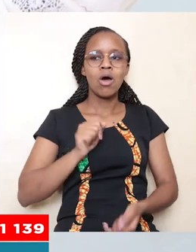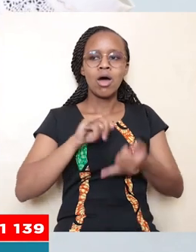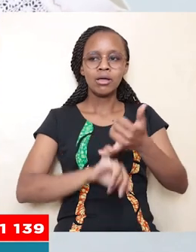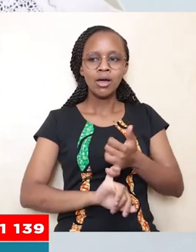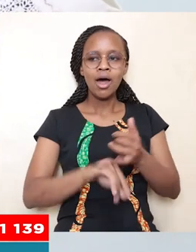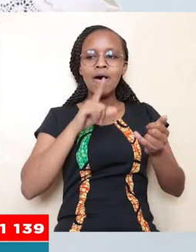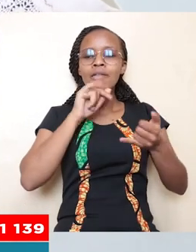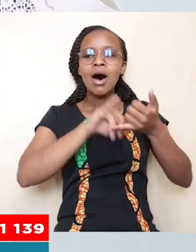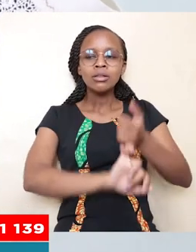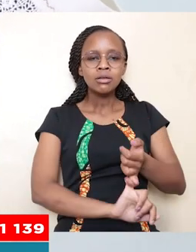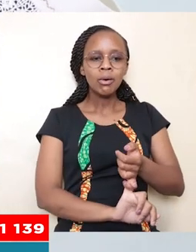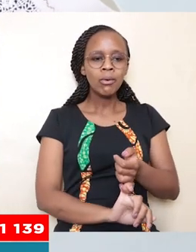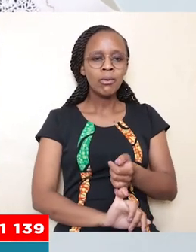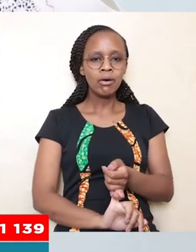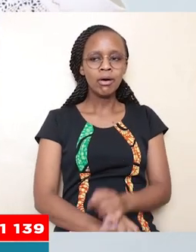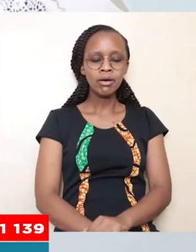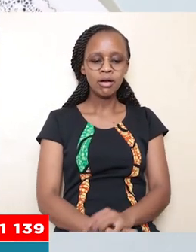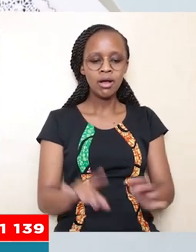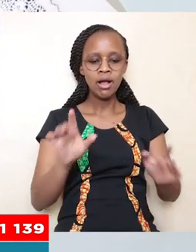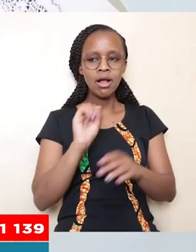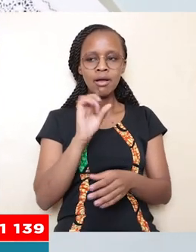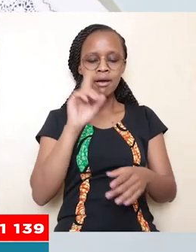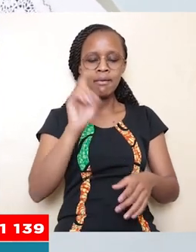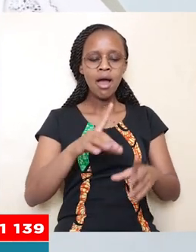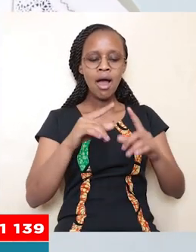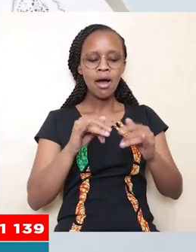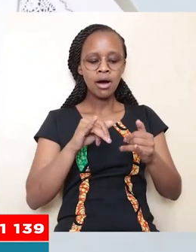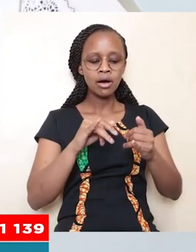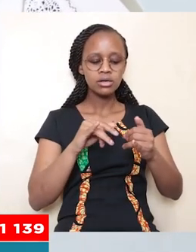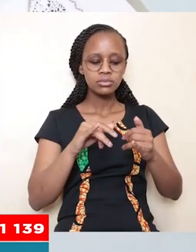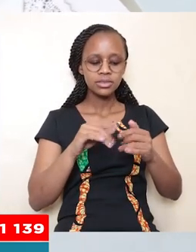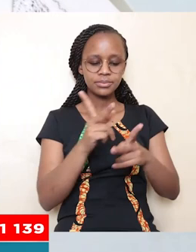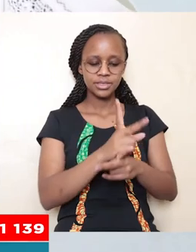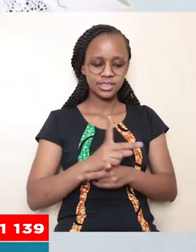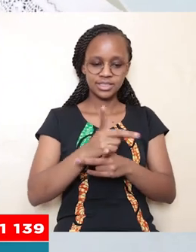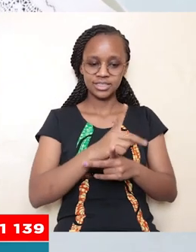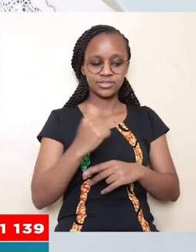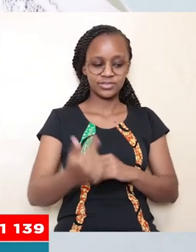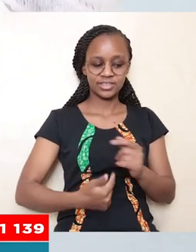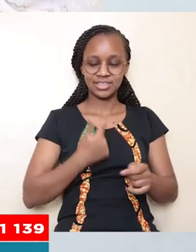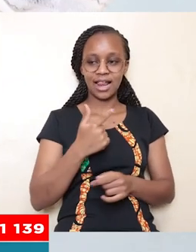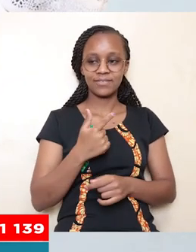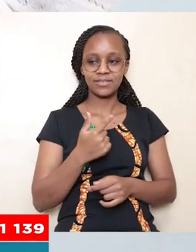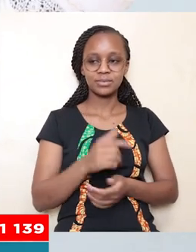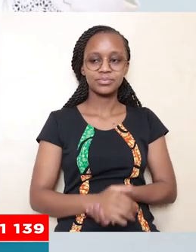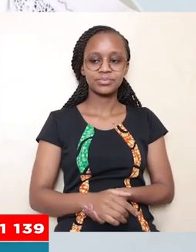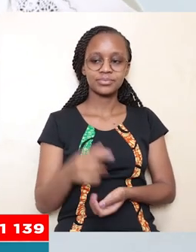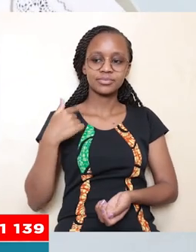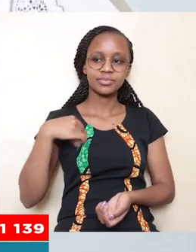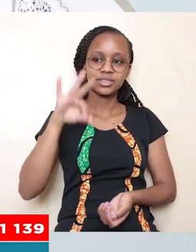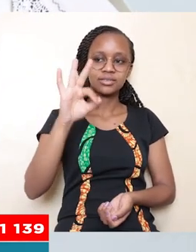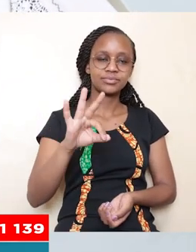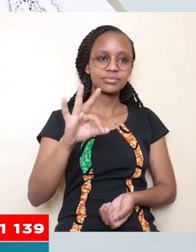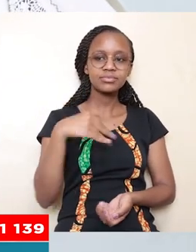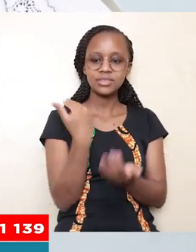is her husband. So he must protect her from himself. The third enemy of the